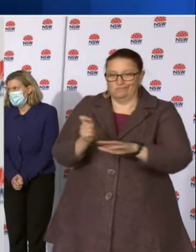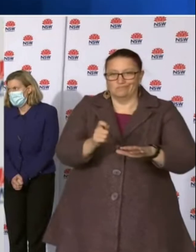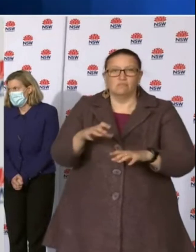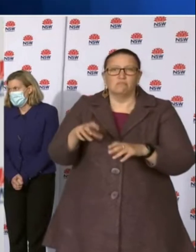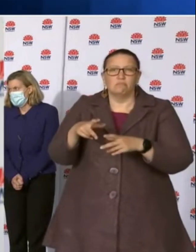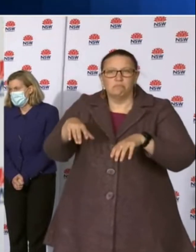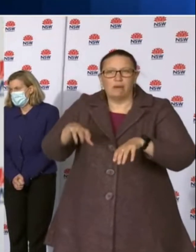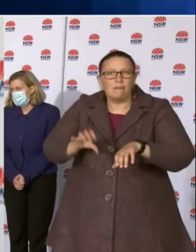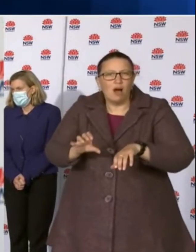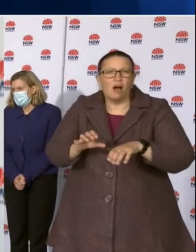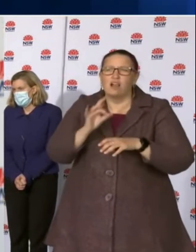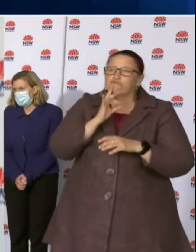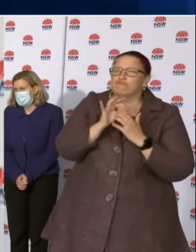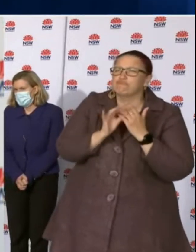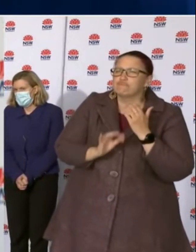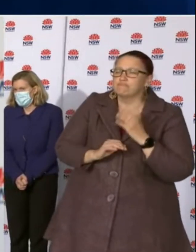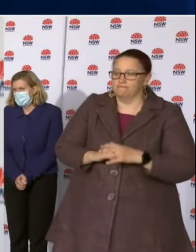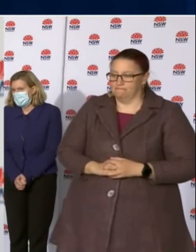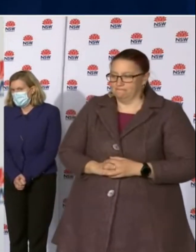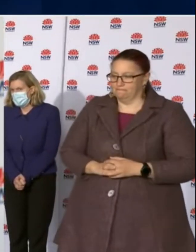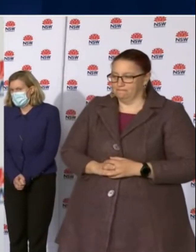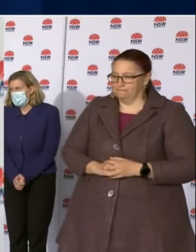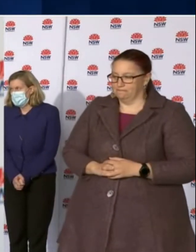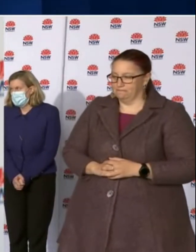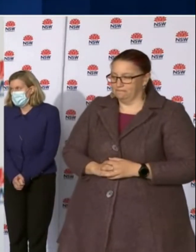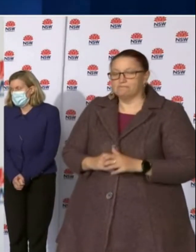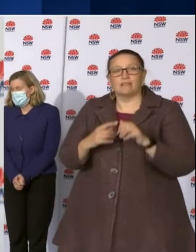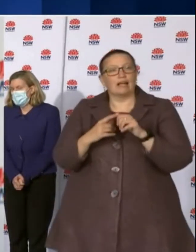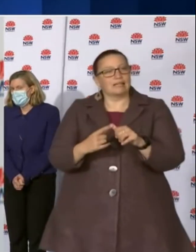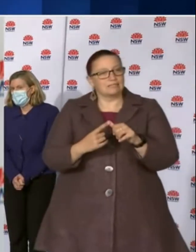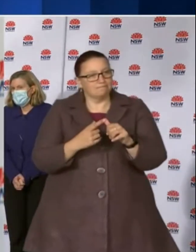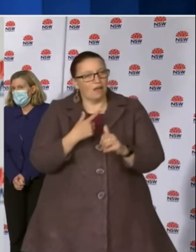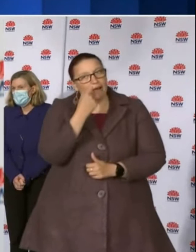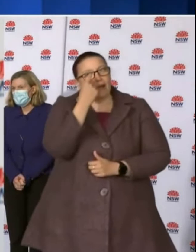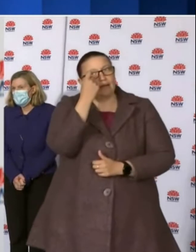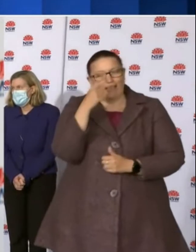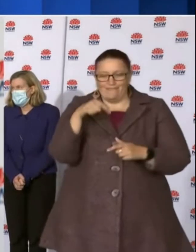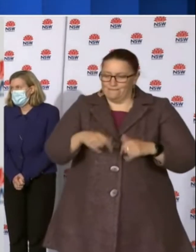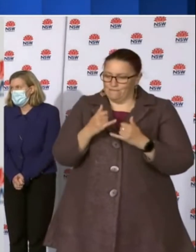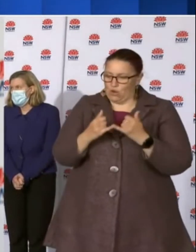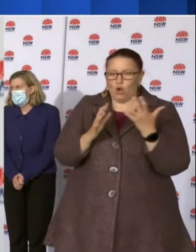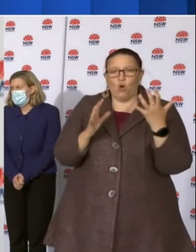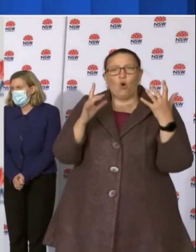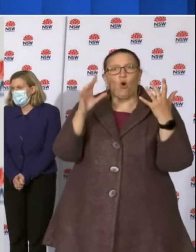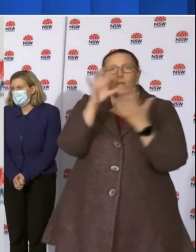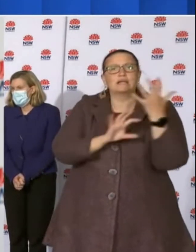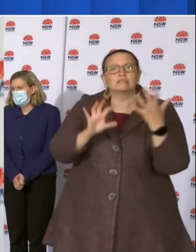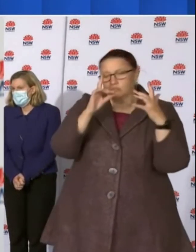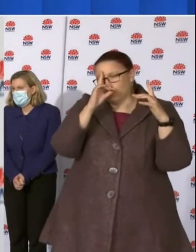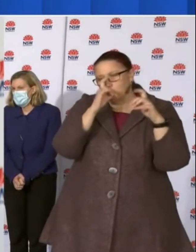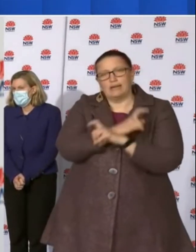I think, again, I appreciate that it's complex, but, for example, Cabinet, and this is a subcommittee of